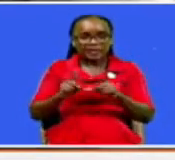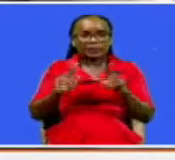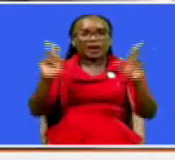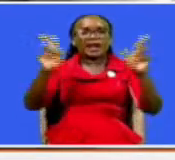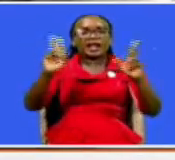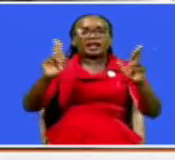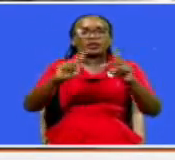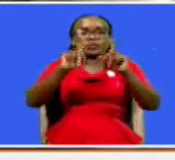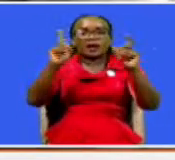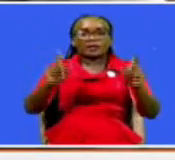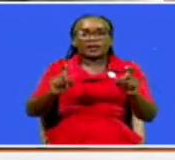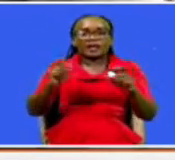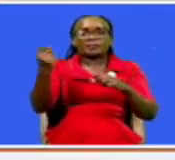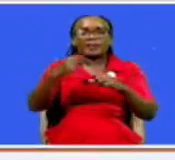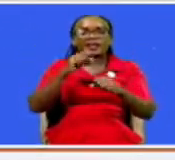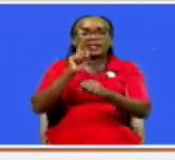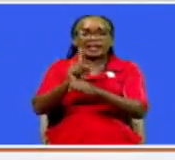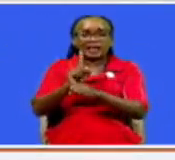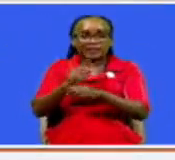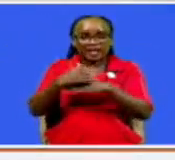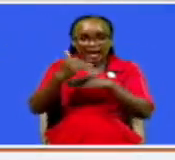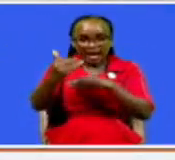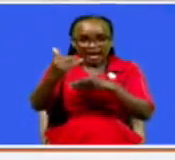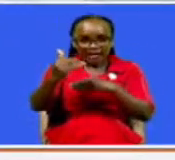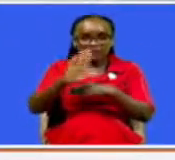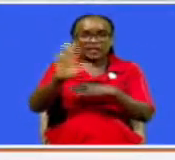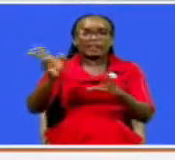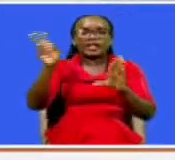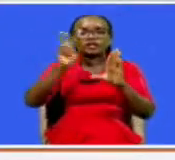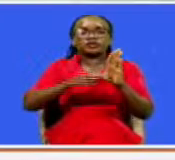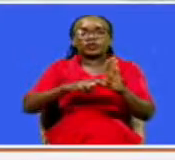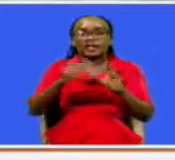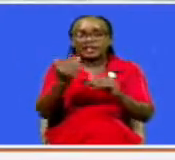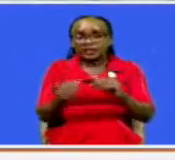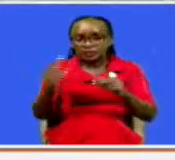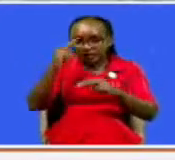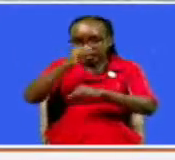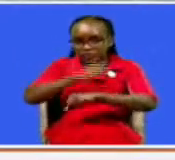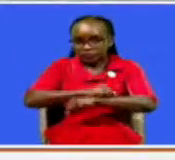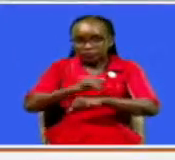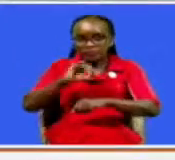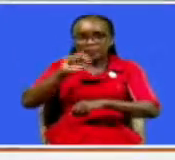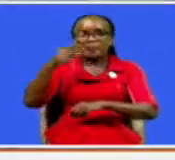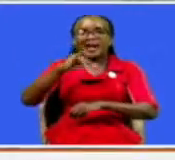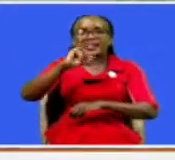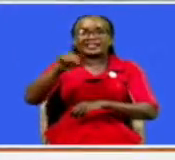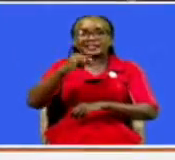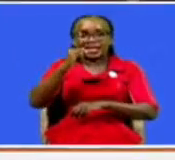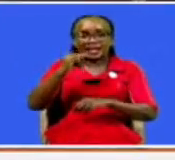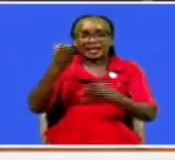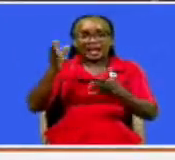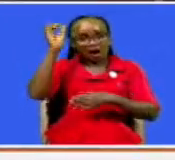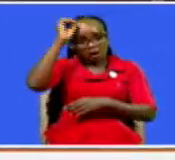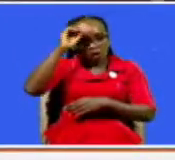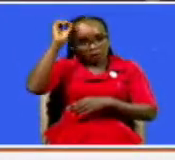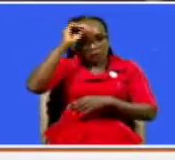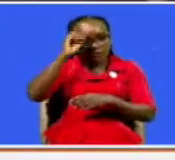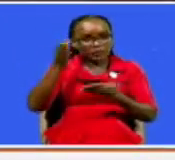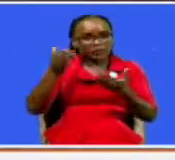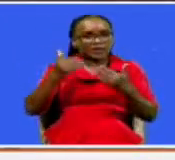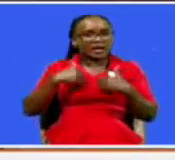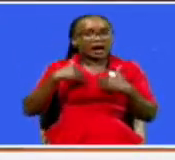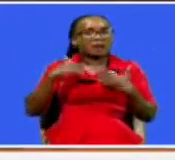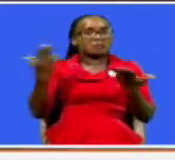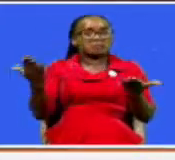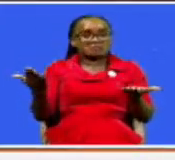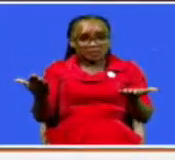their summative exam in November, ahead of them joining junior secondary in January next year. Opinion is still divided on whether